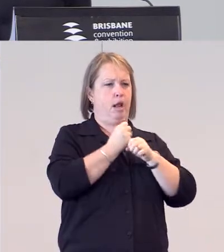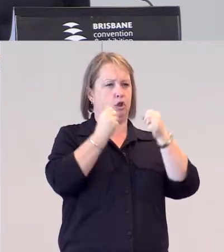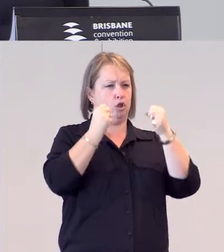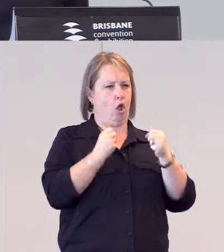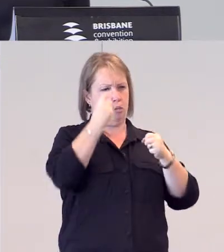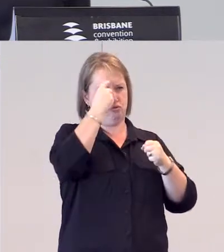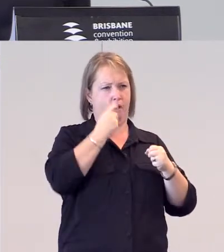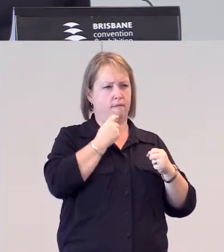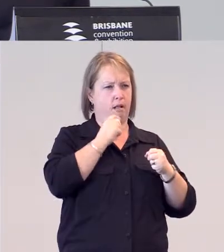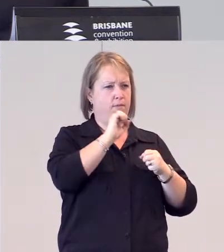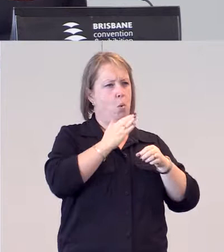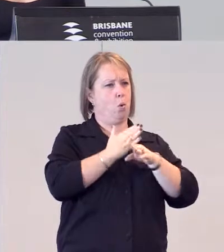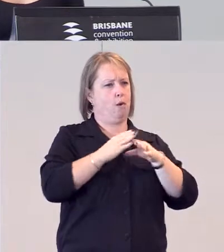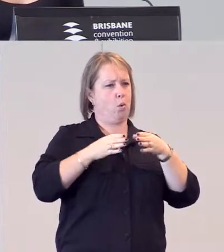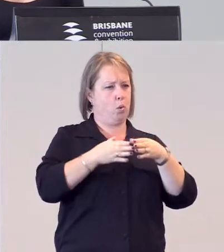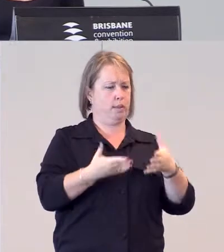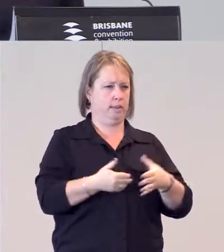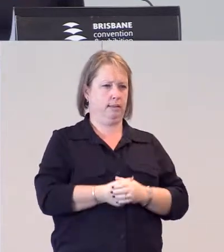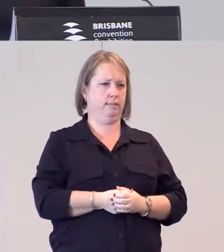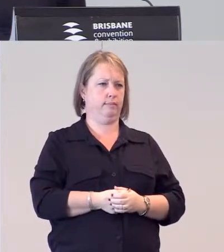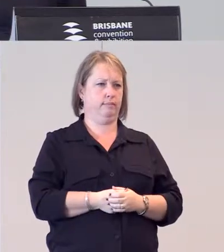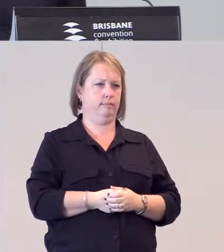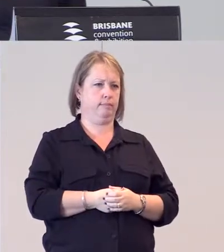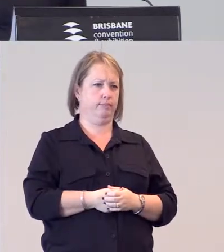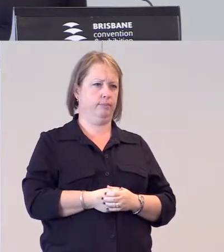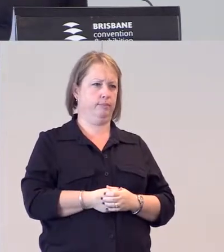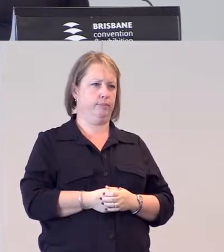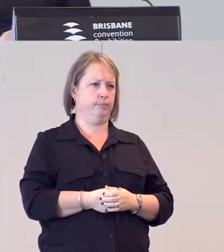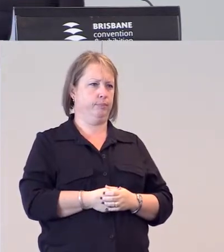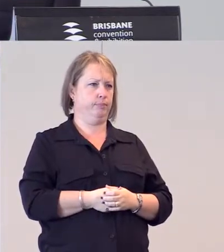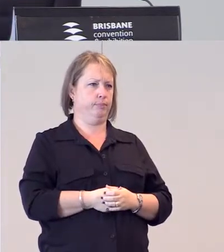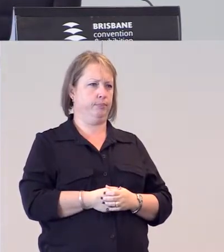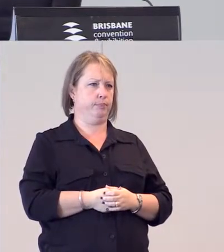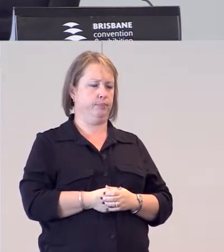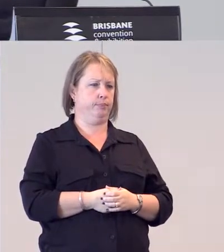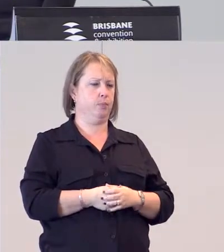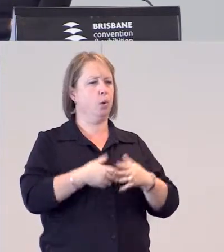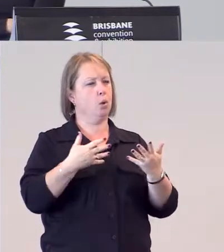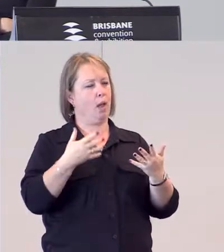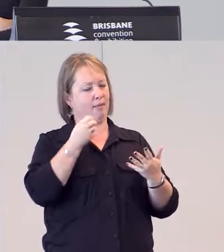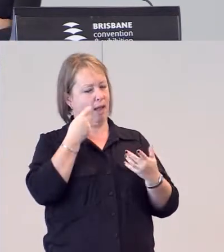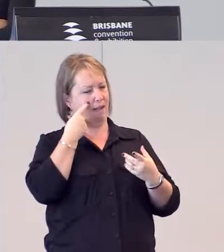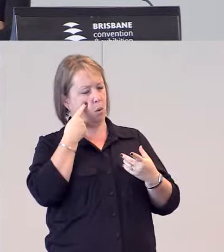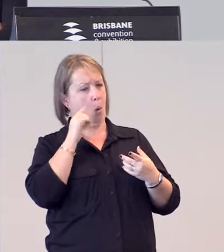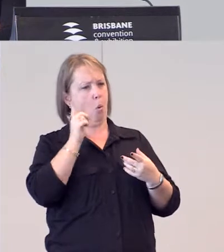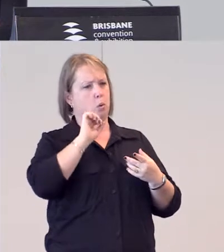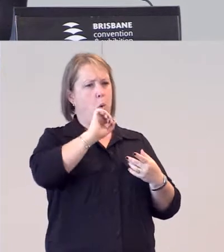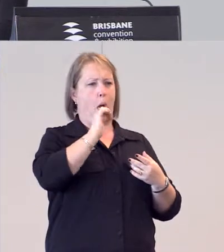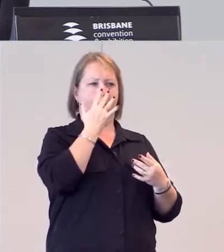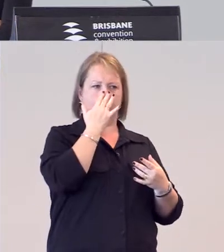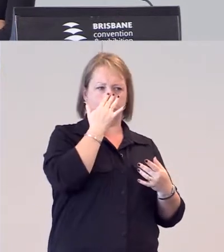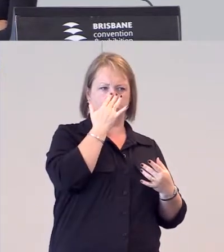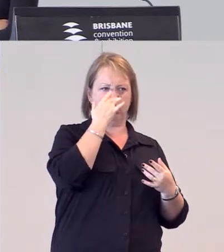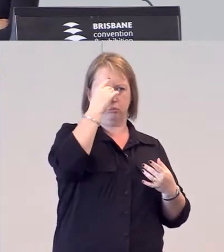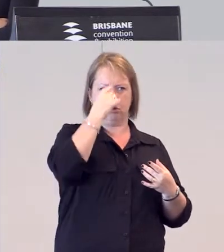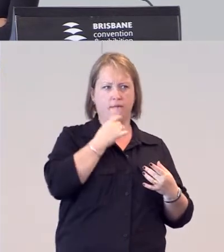your workforce. So looking at, what's your age profile in